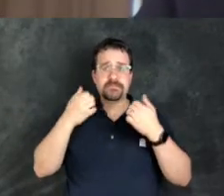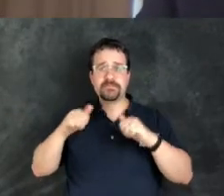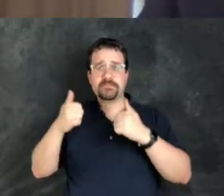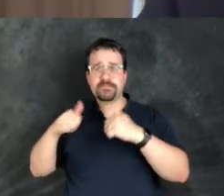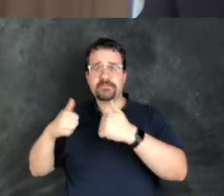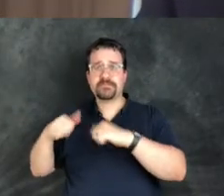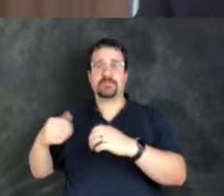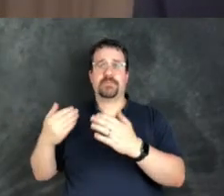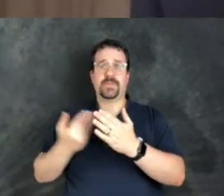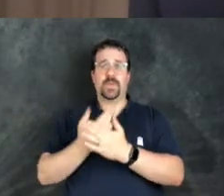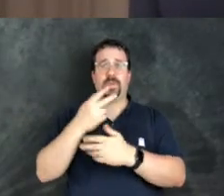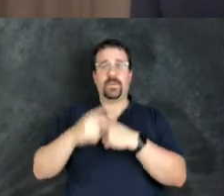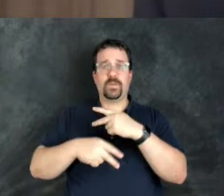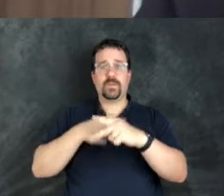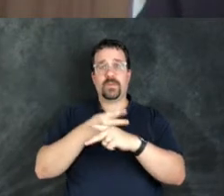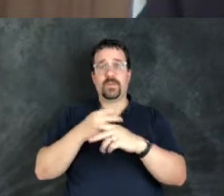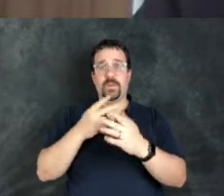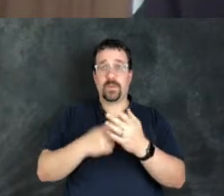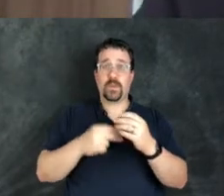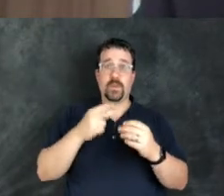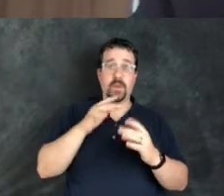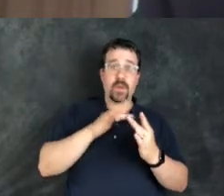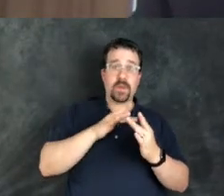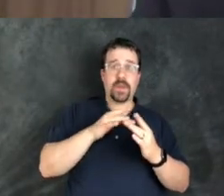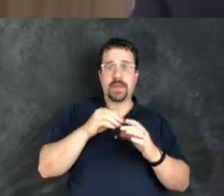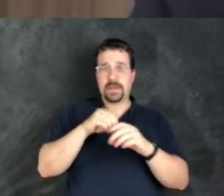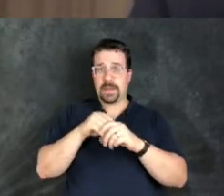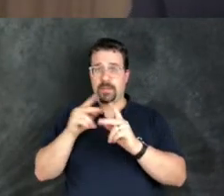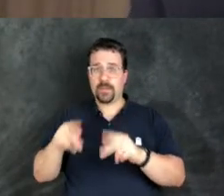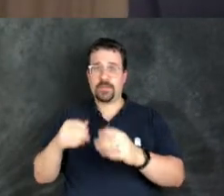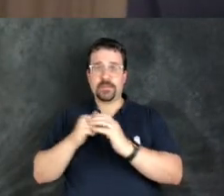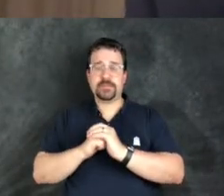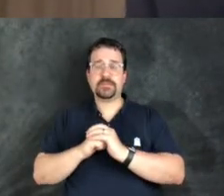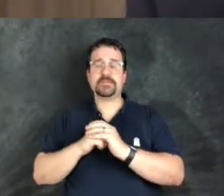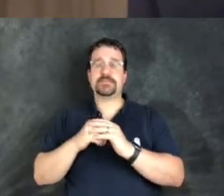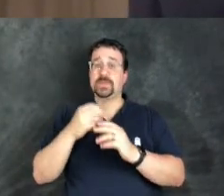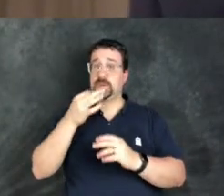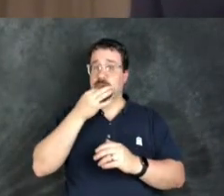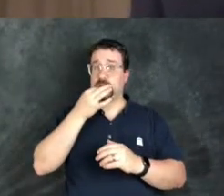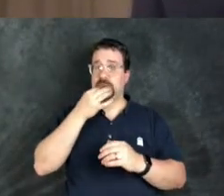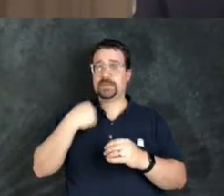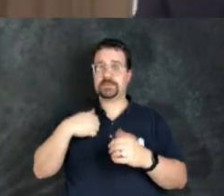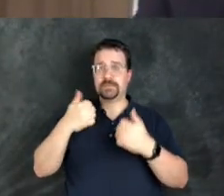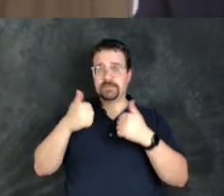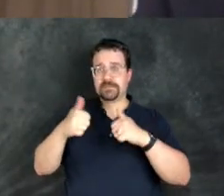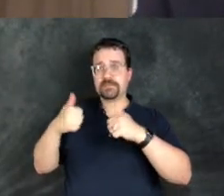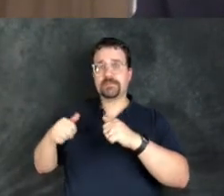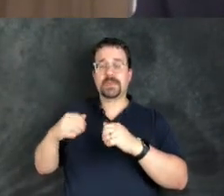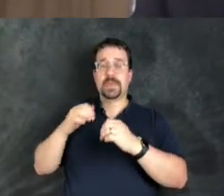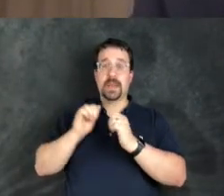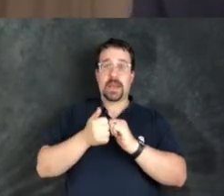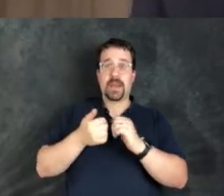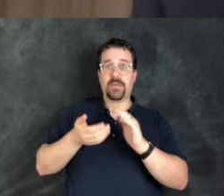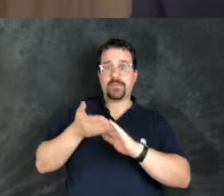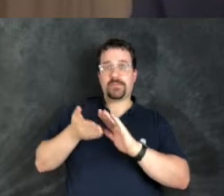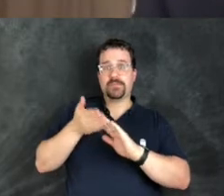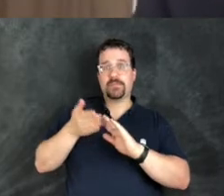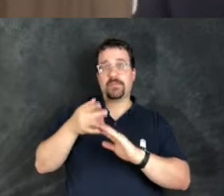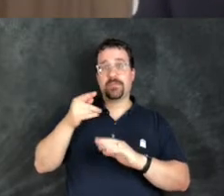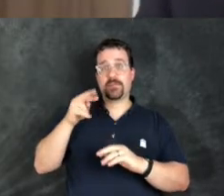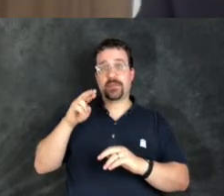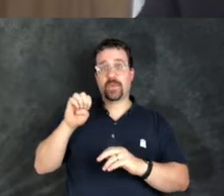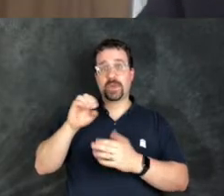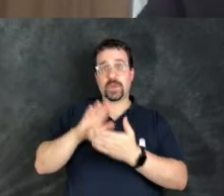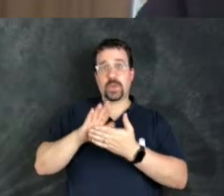experimenting with new forms of both online and in-person worship. And soon we'll be experimenting with how to operate our